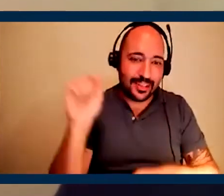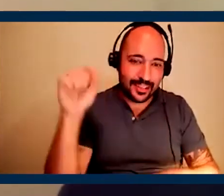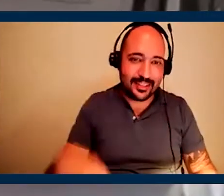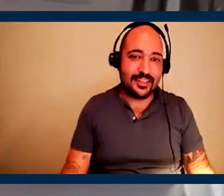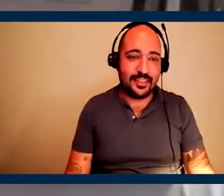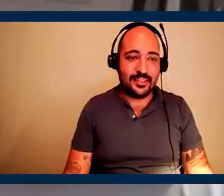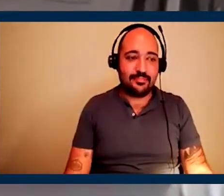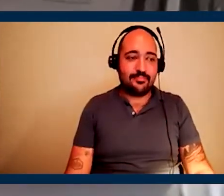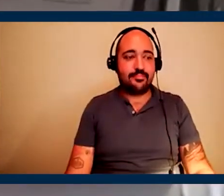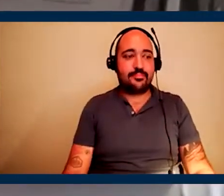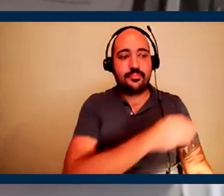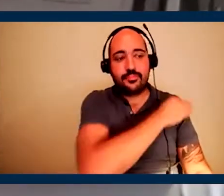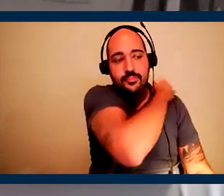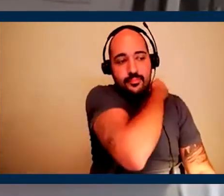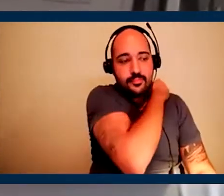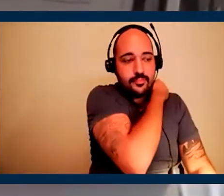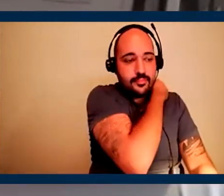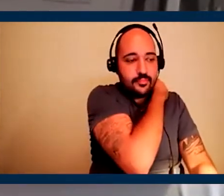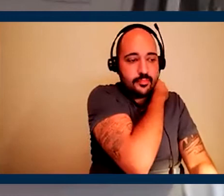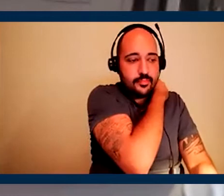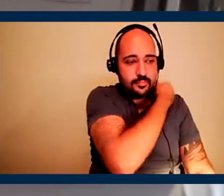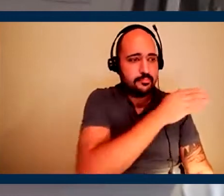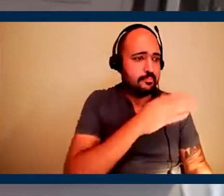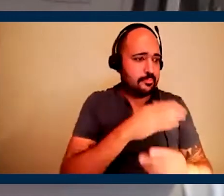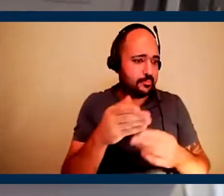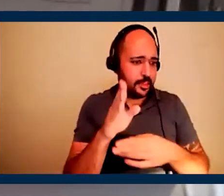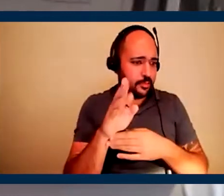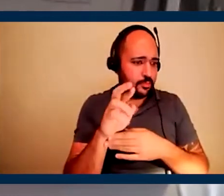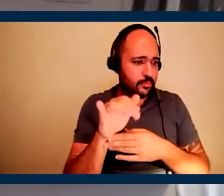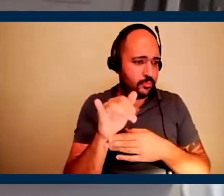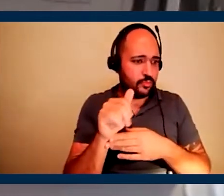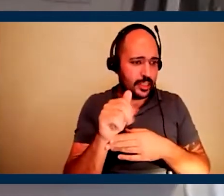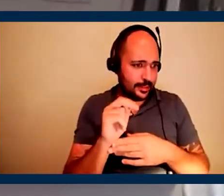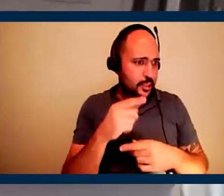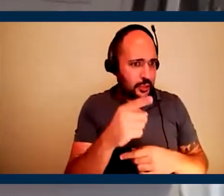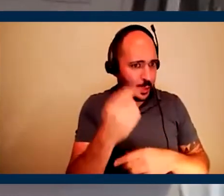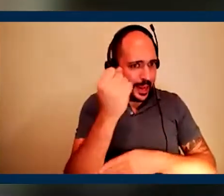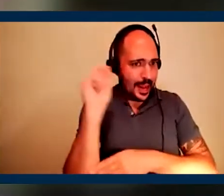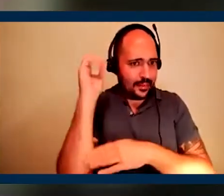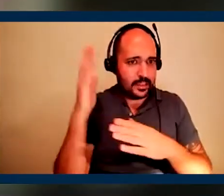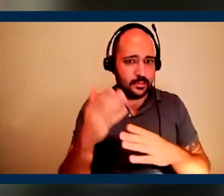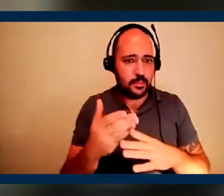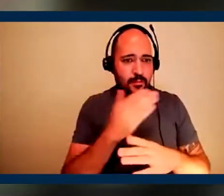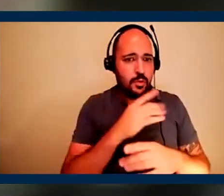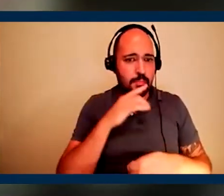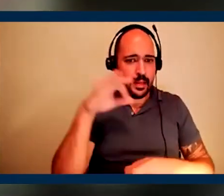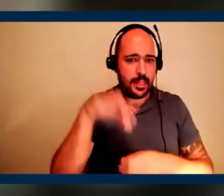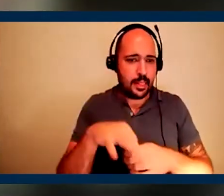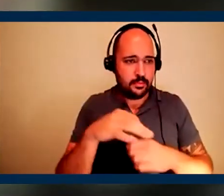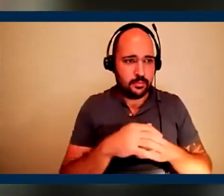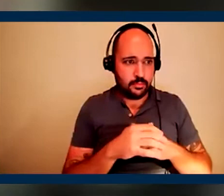you. Assemblymember Brian, you were an activist before being elected. You even